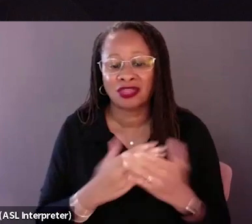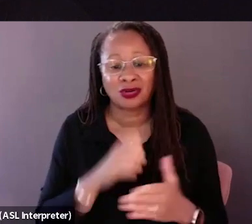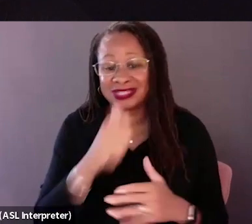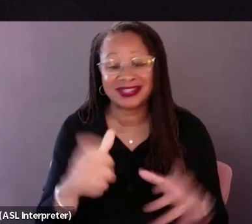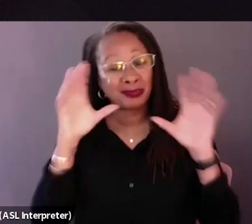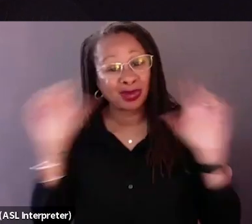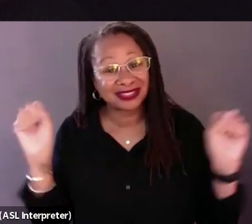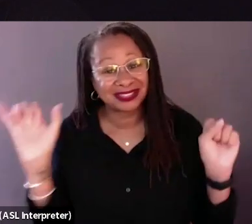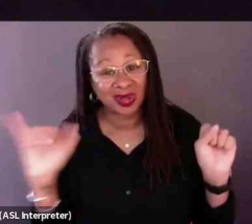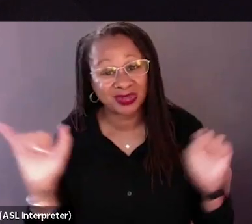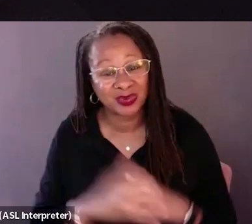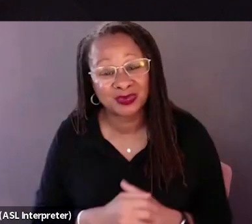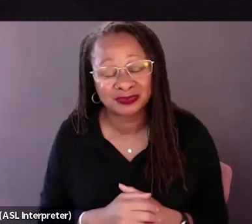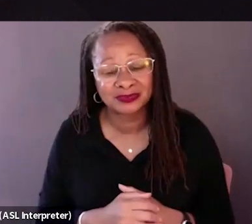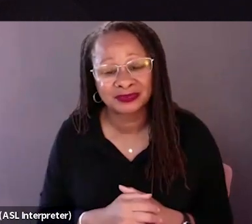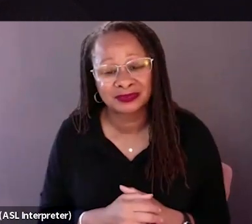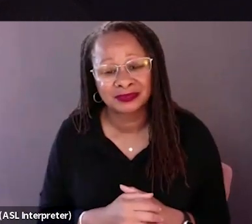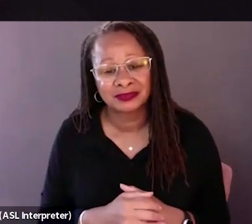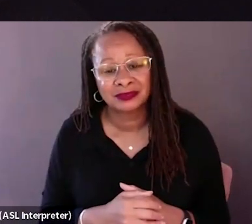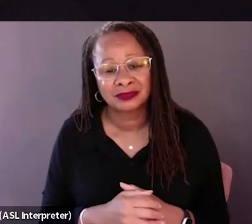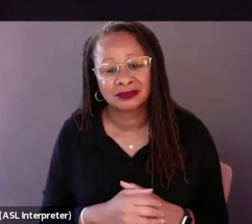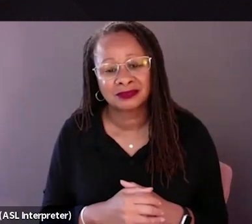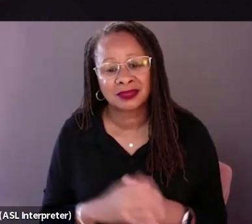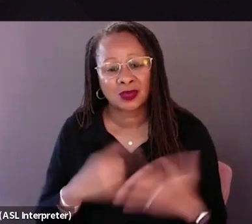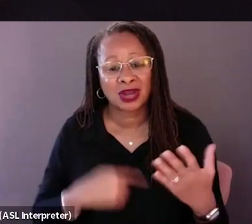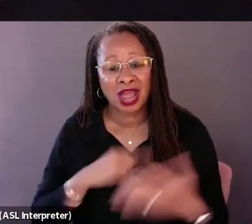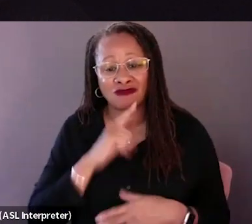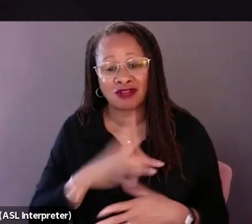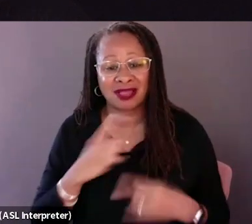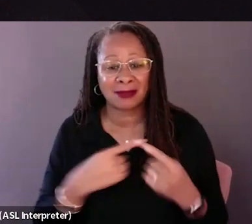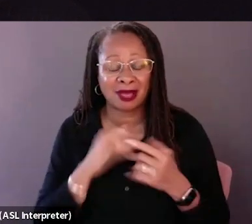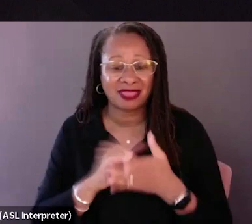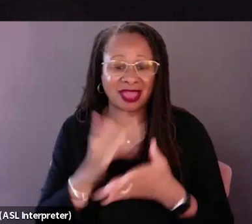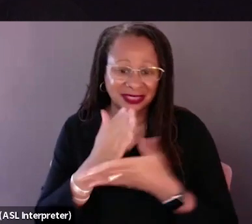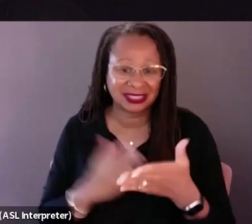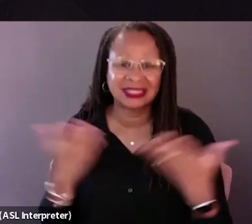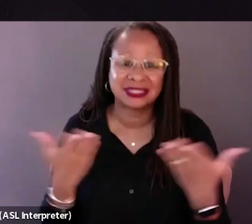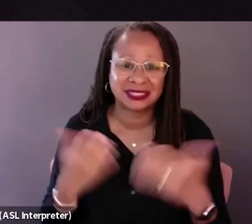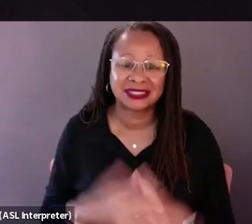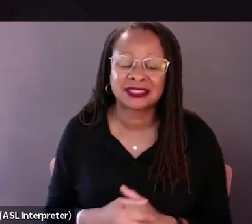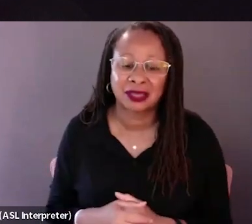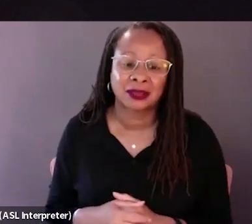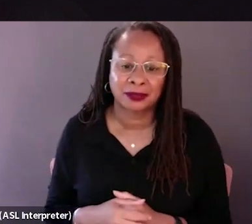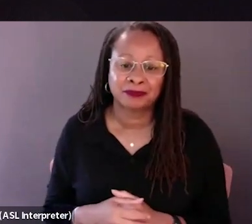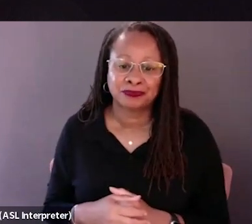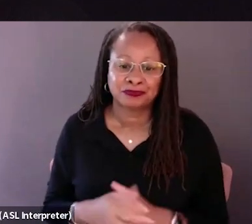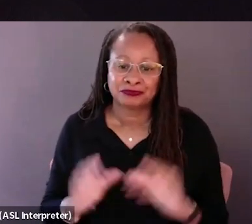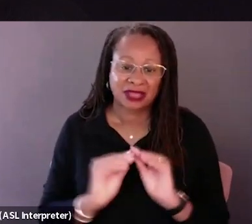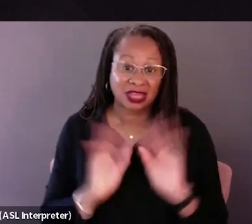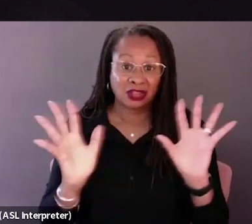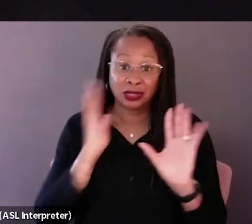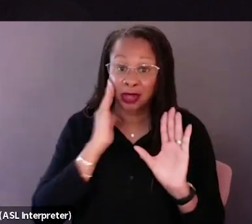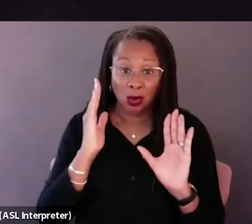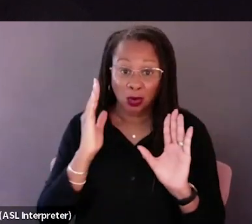president, So what I really like about that scene is, they clearly know what it